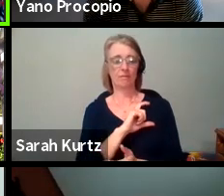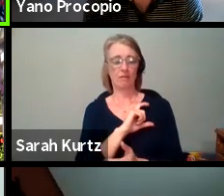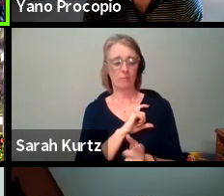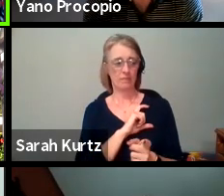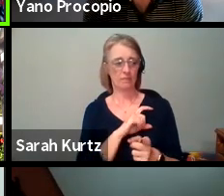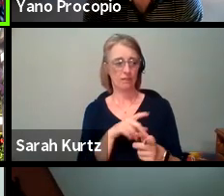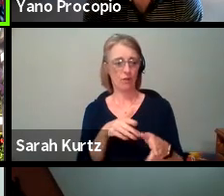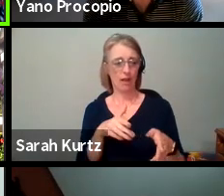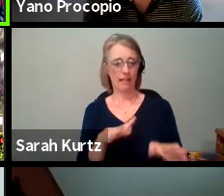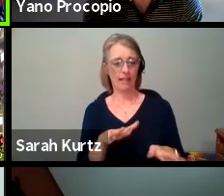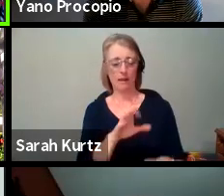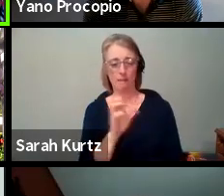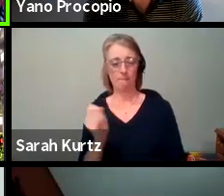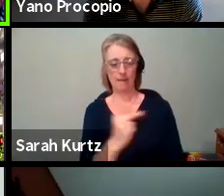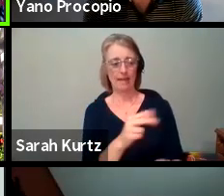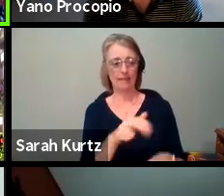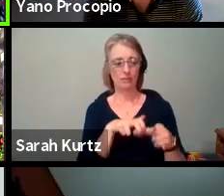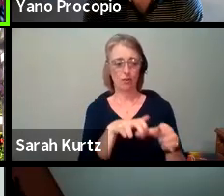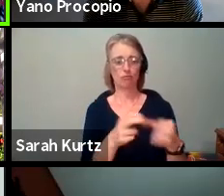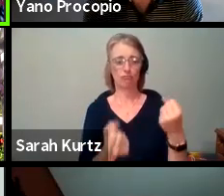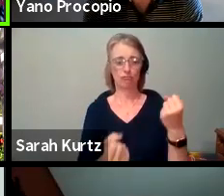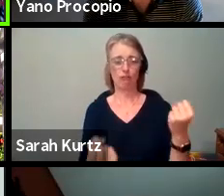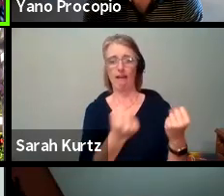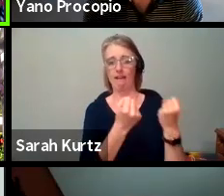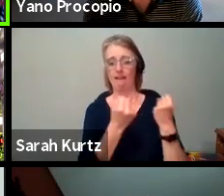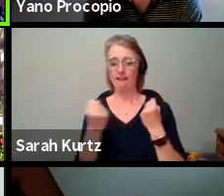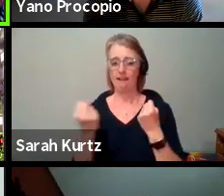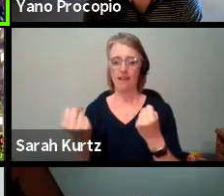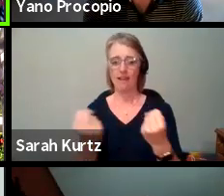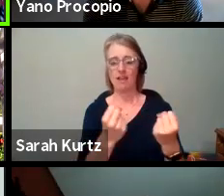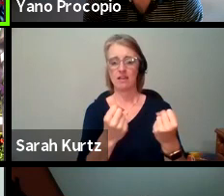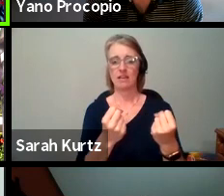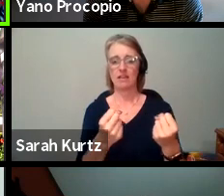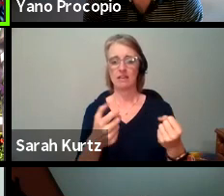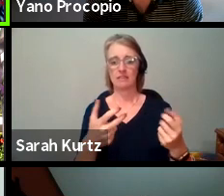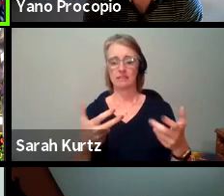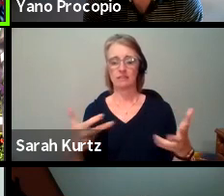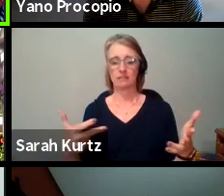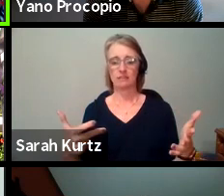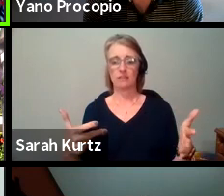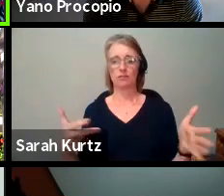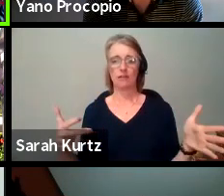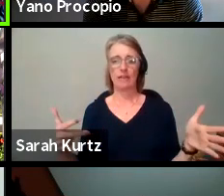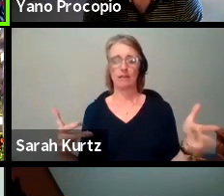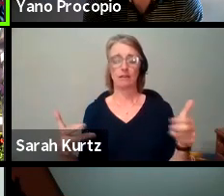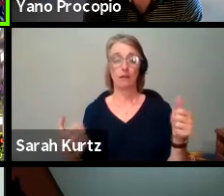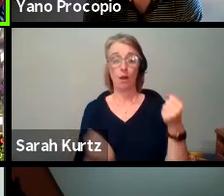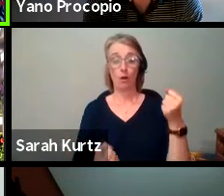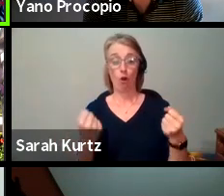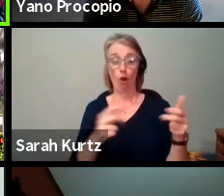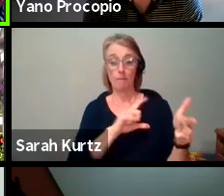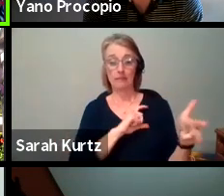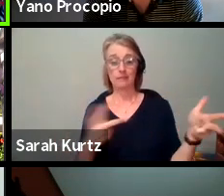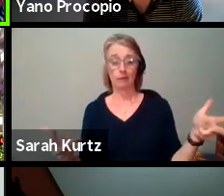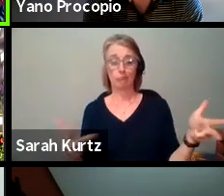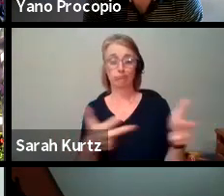him to get back in his car, drive his car around so he could ram the police officer's vehicle. And